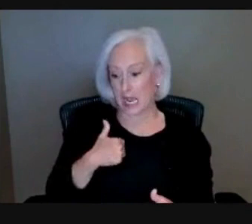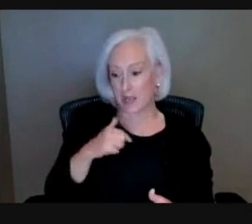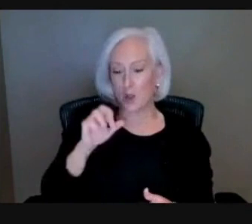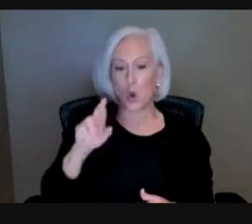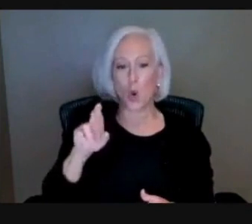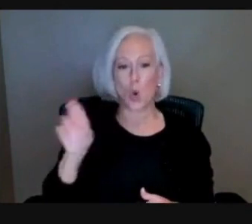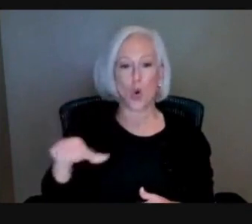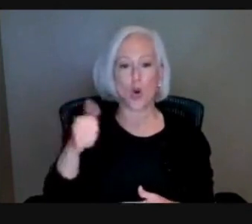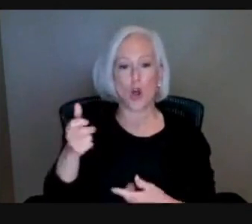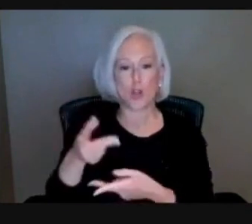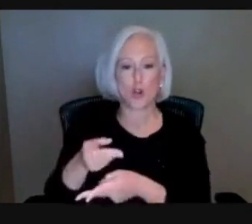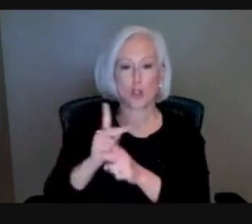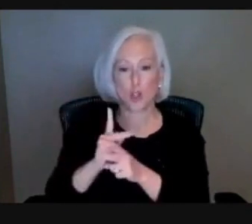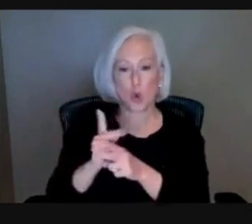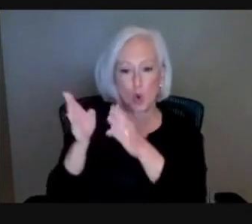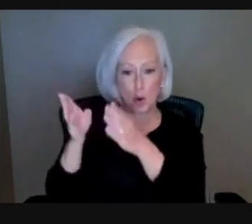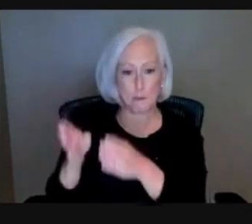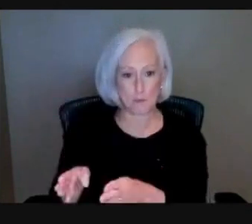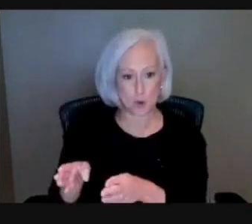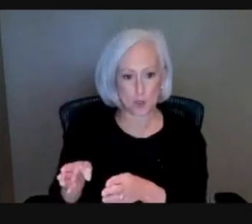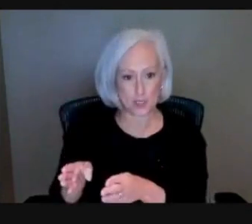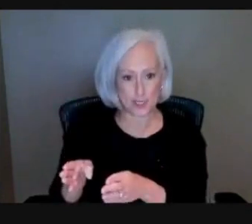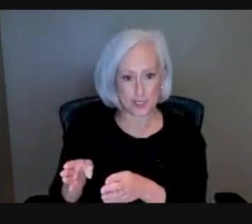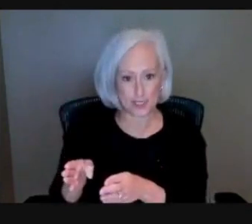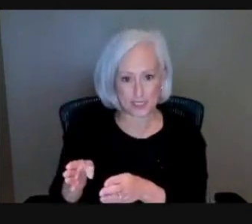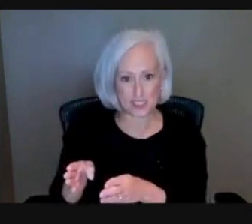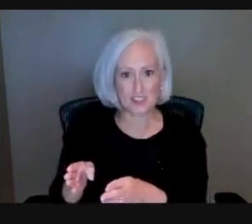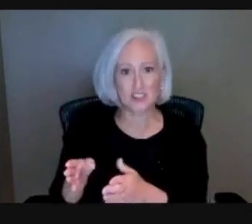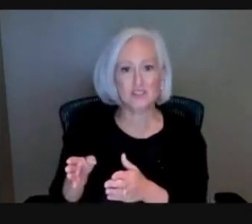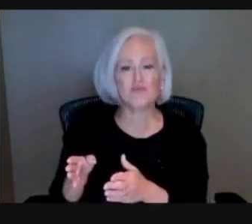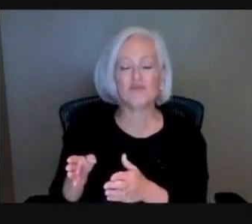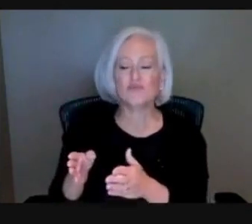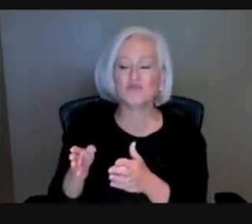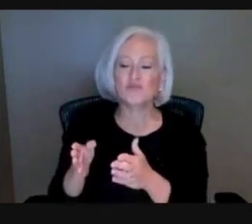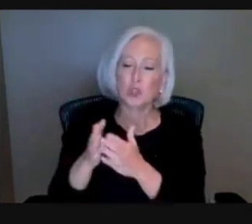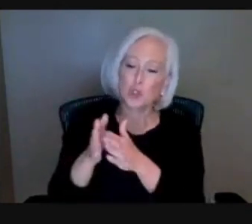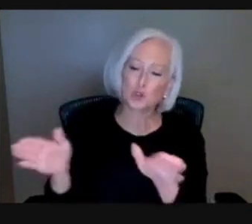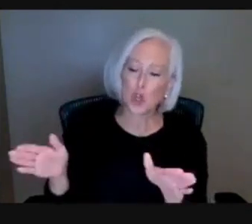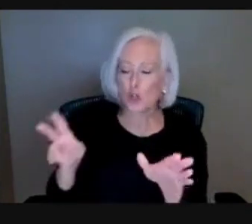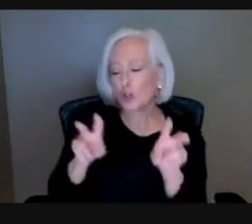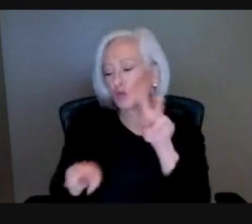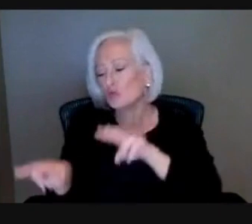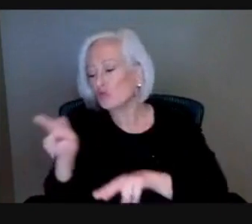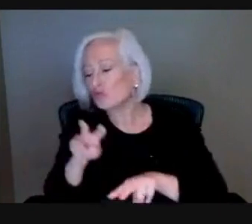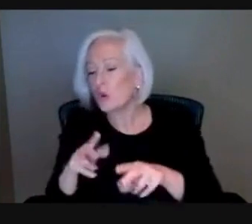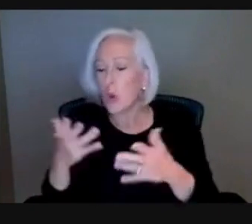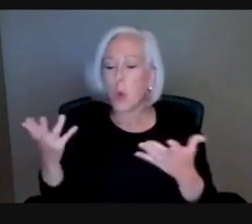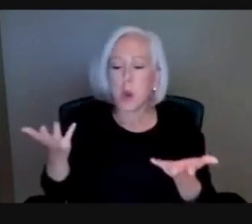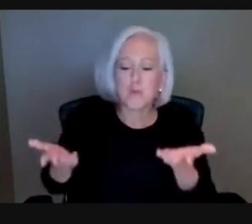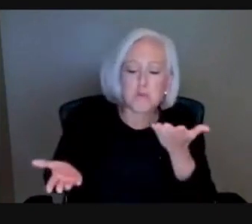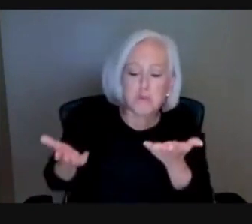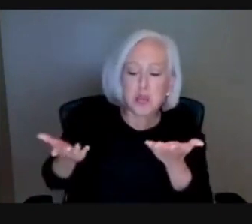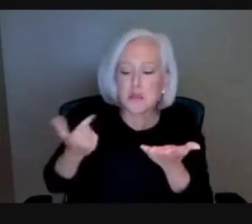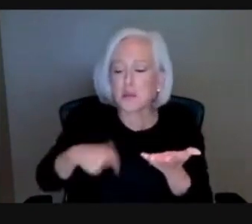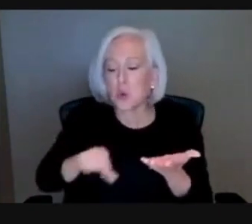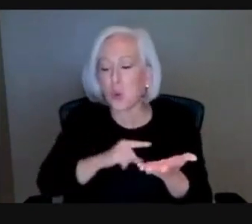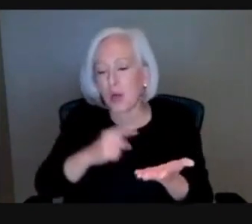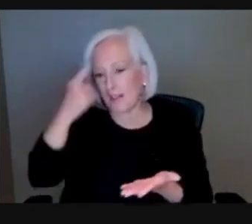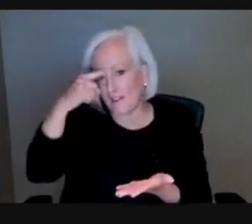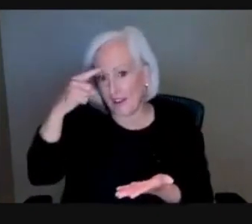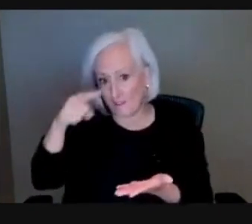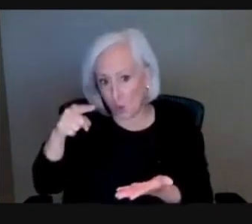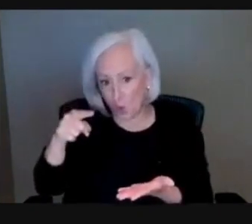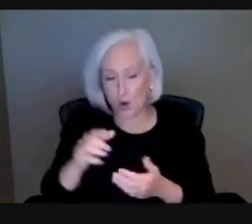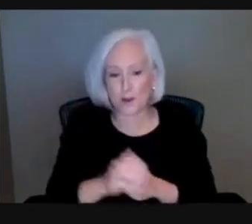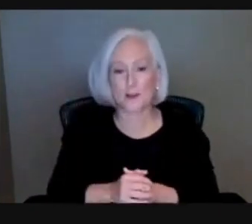that you talk to, they've taken a general look at what you could potentially qualify for. When